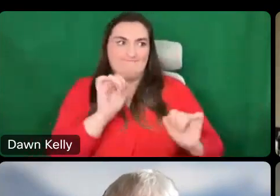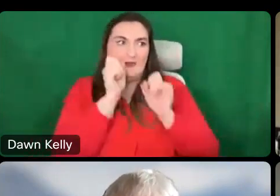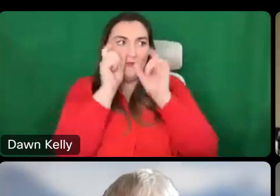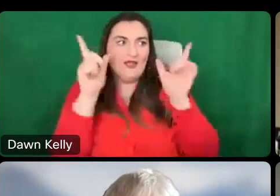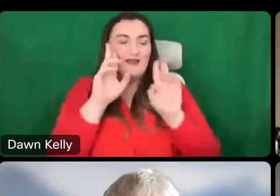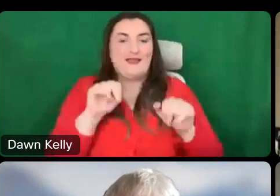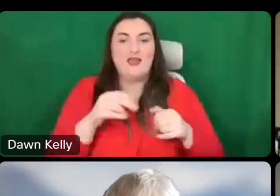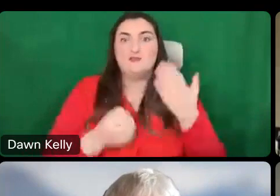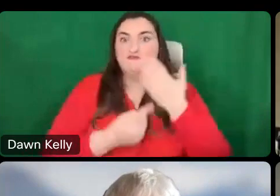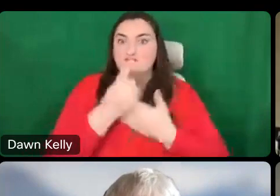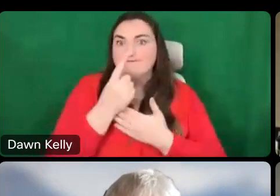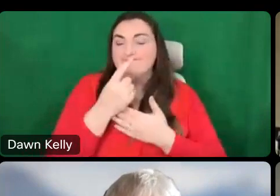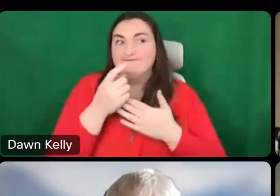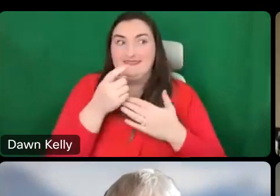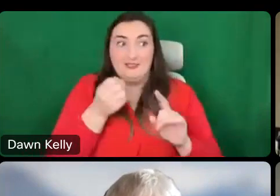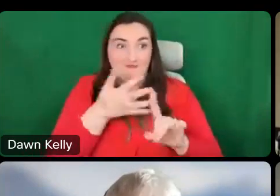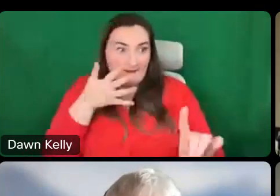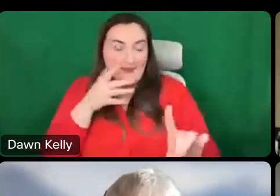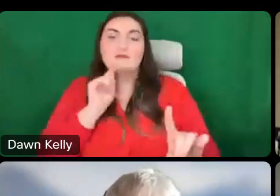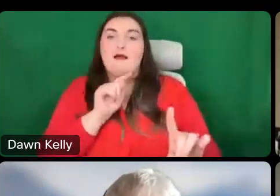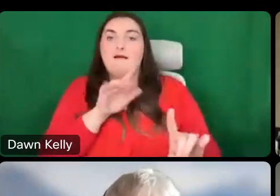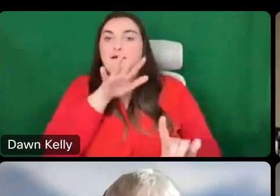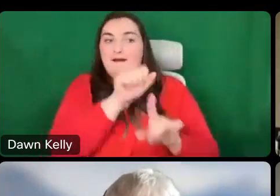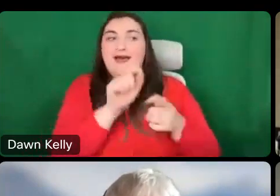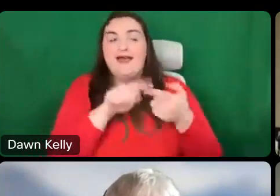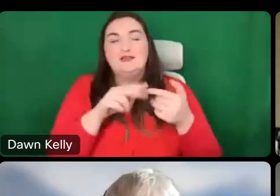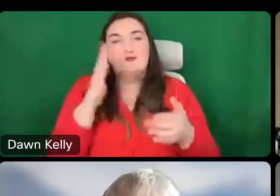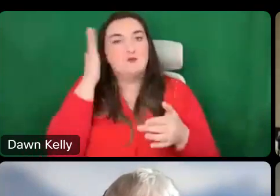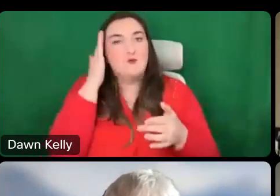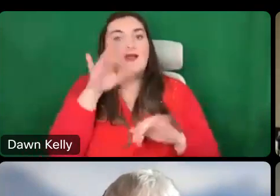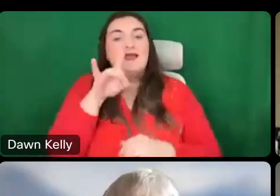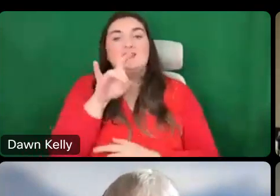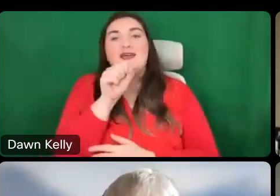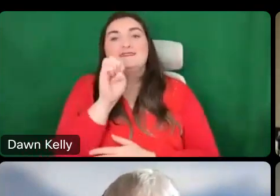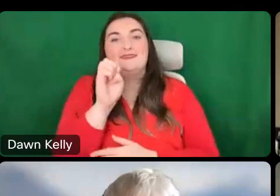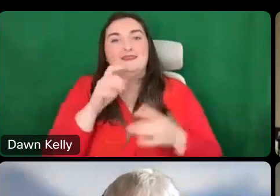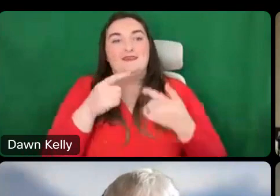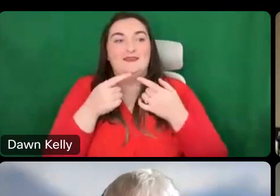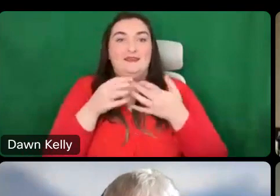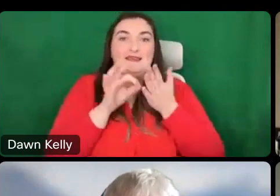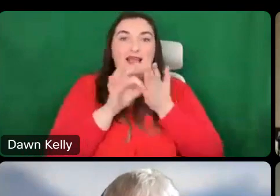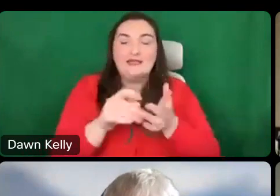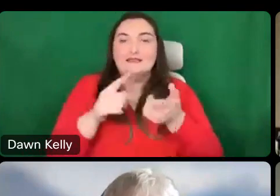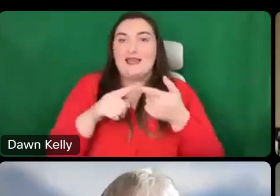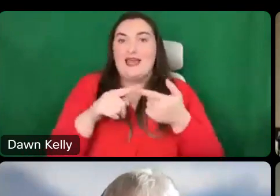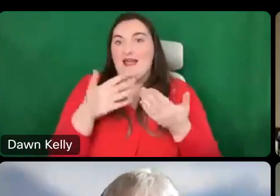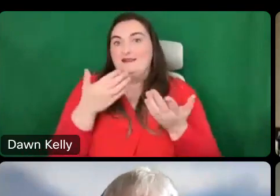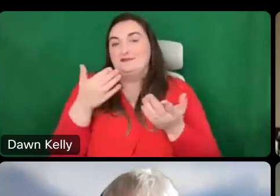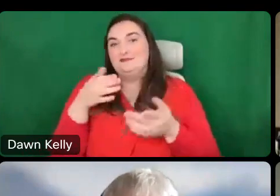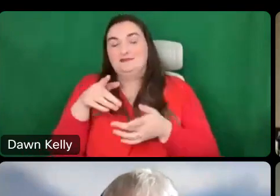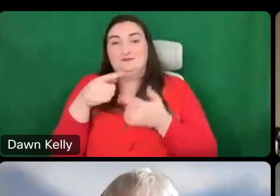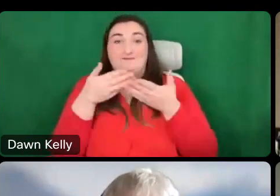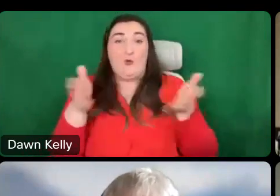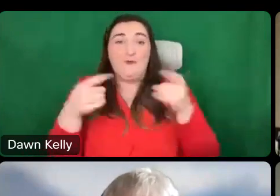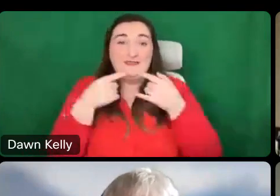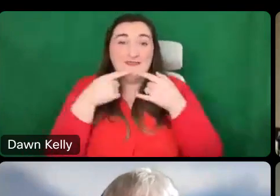these incidents and the HSE guidance and policies on open disclosure. But just to communicate,